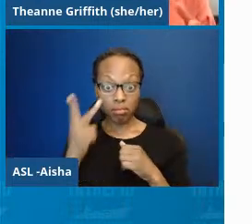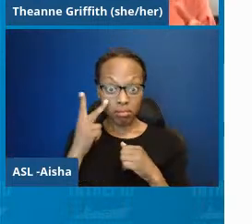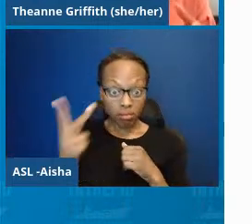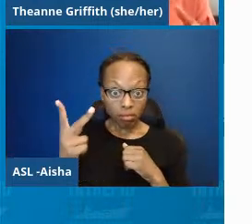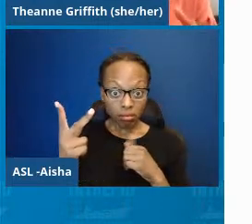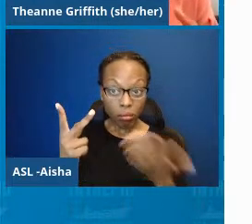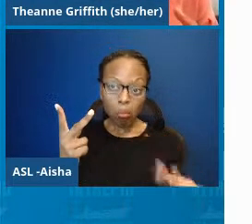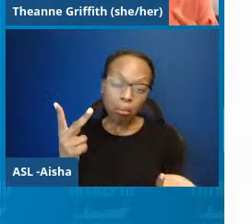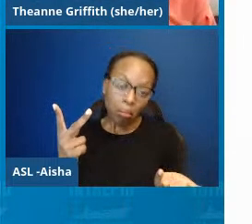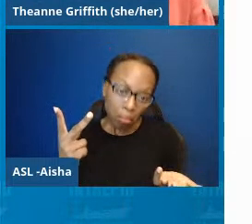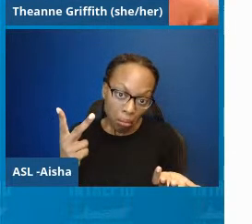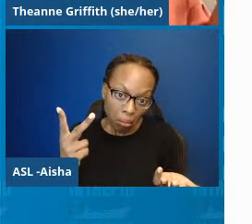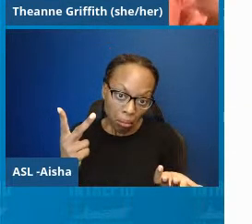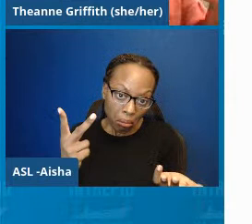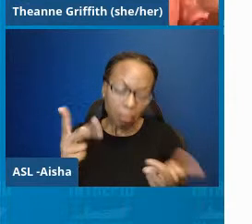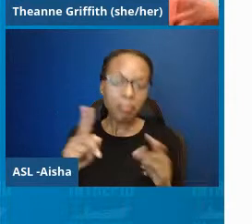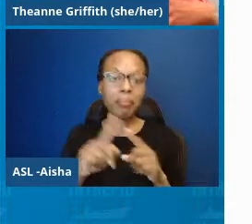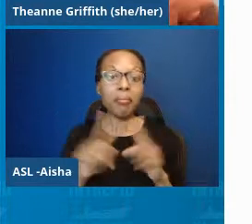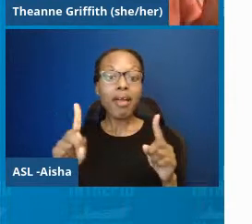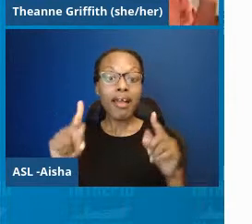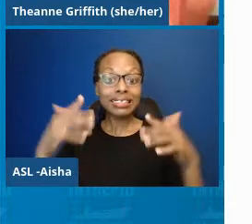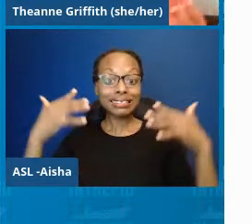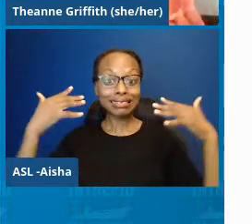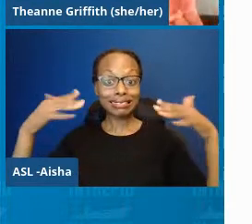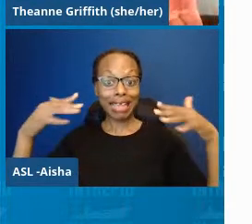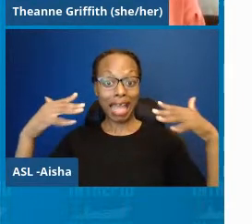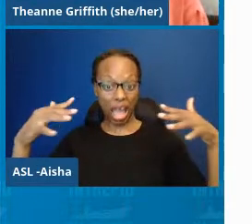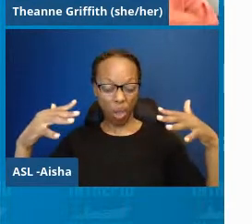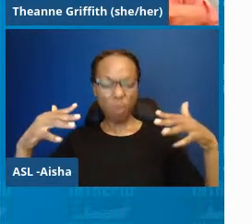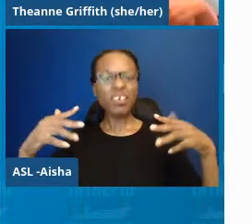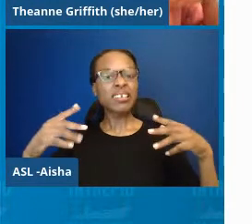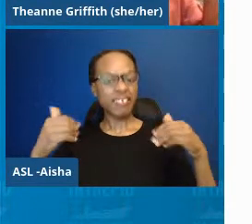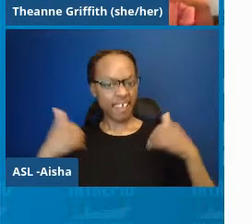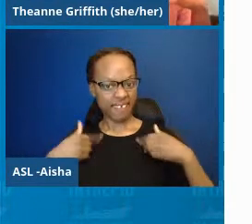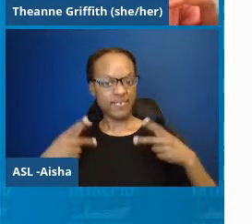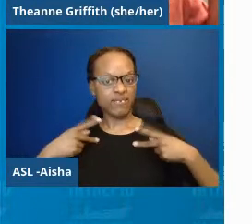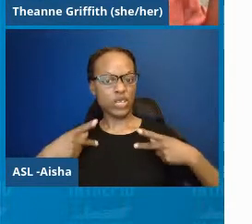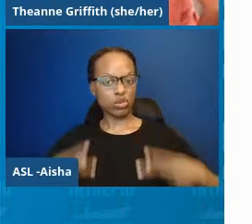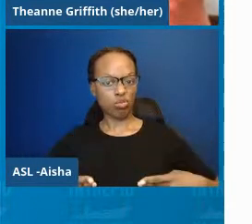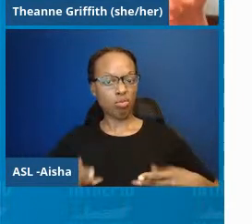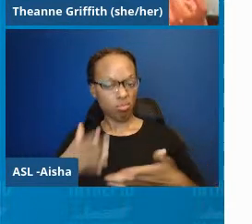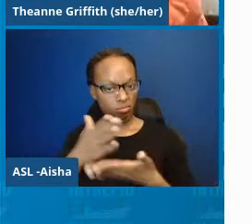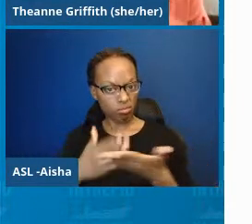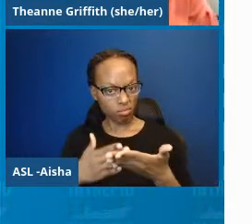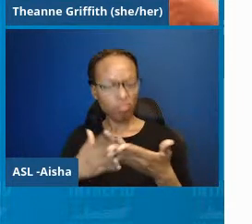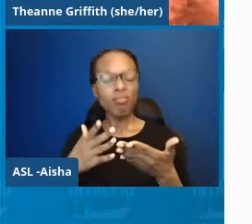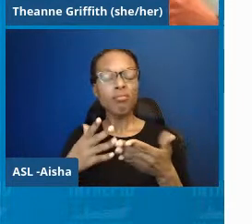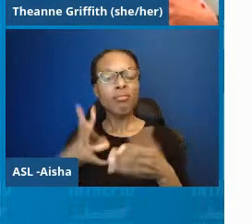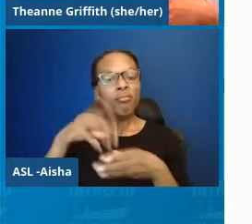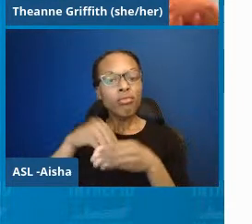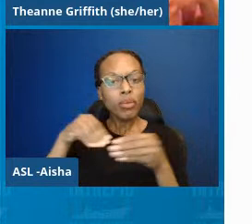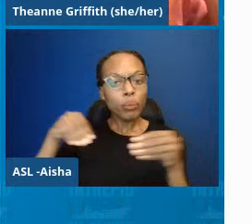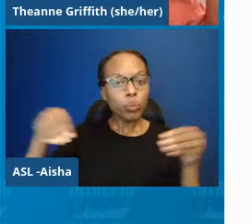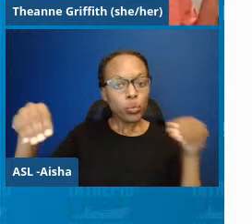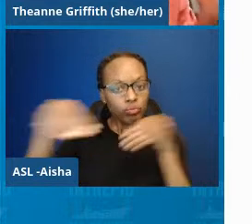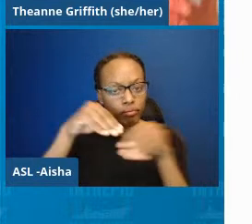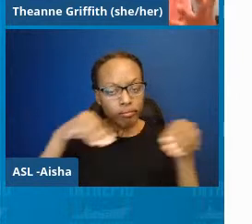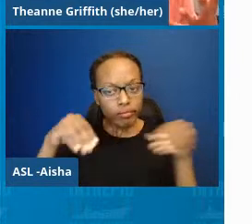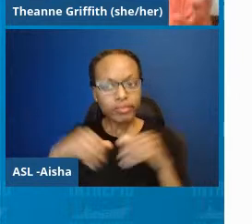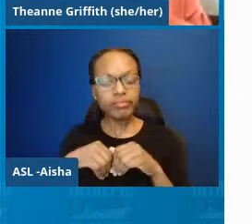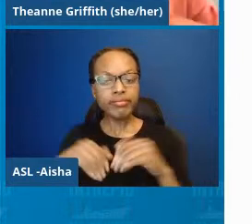see, but believe it or not, sound is something physical. Sound involves movement. Sound